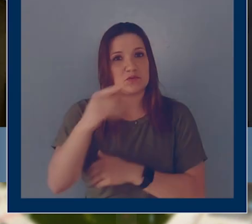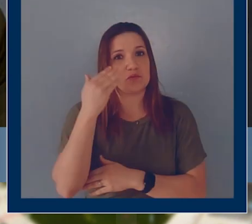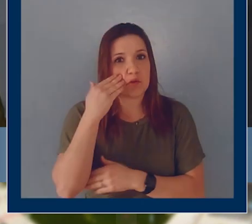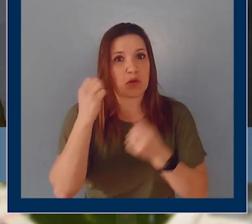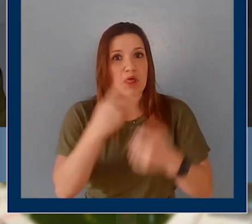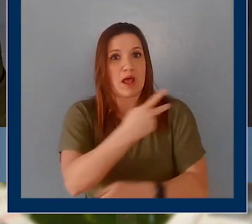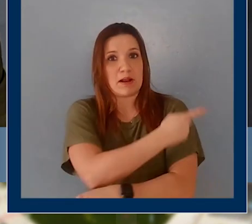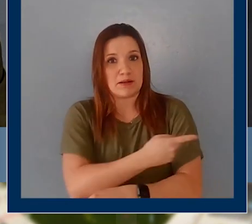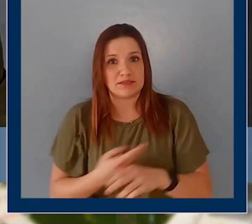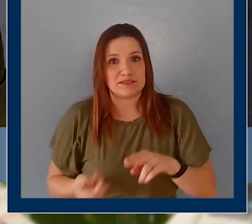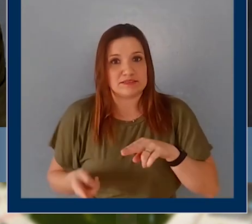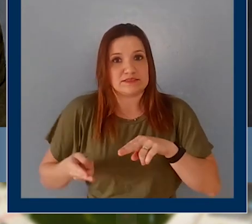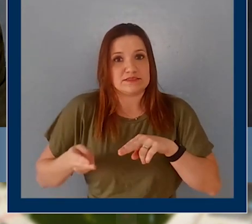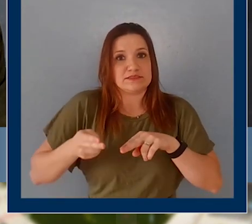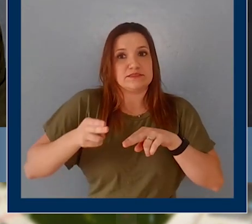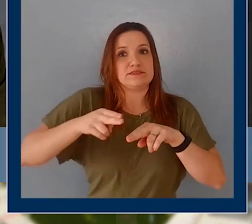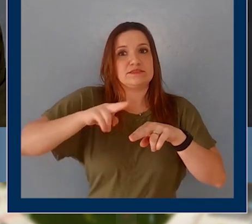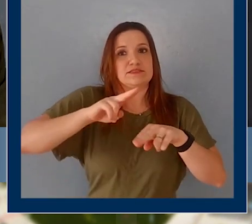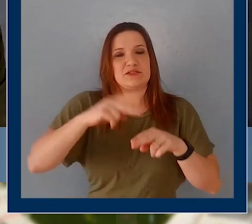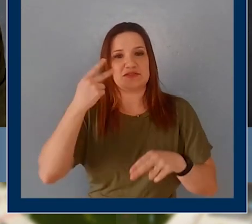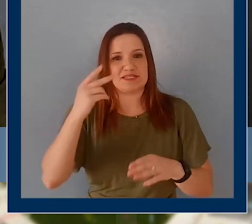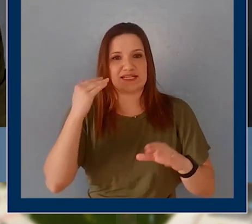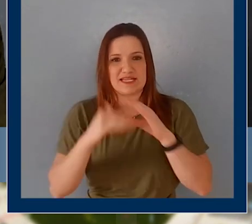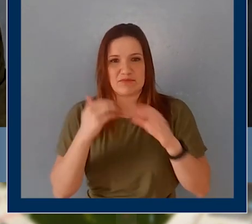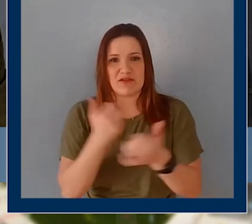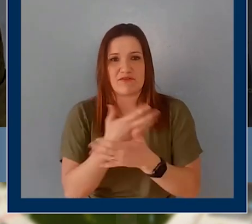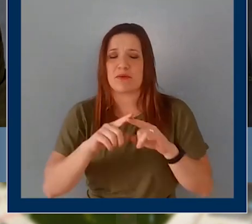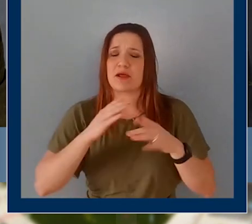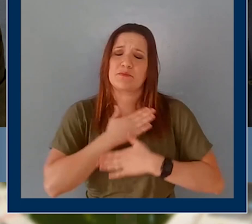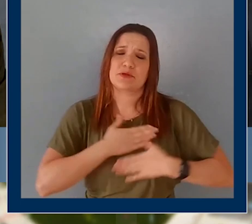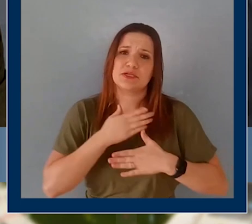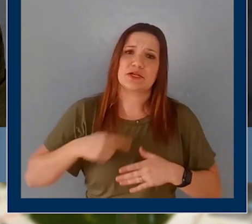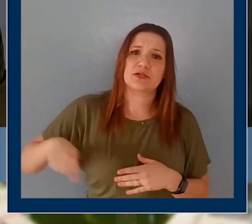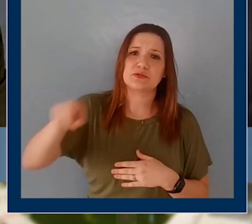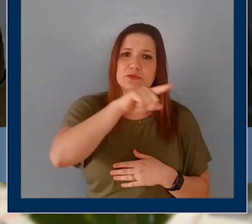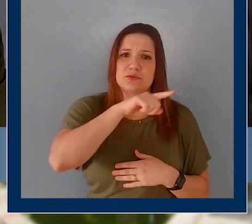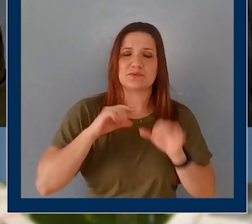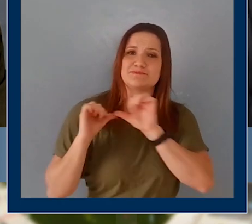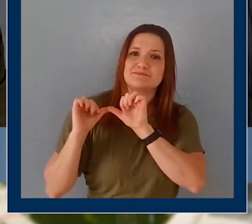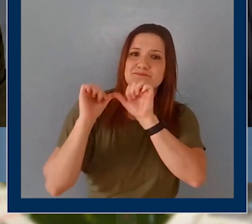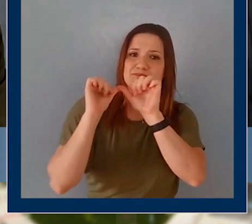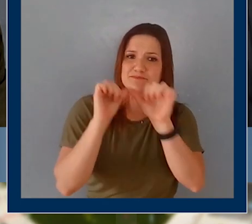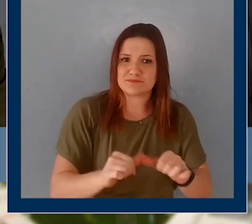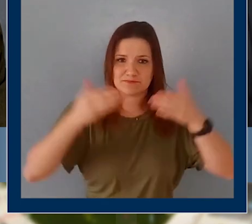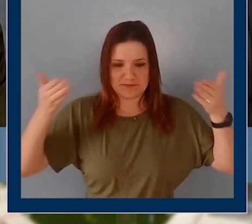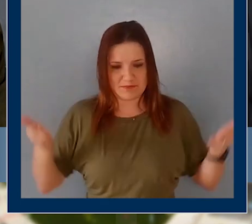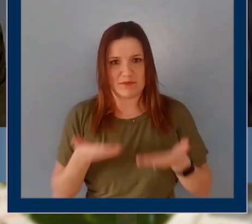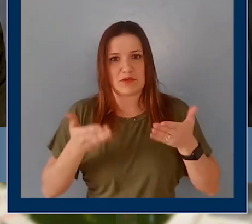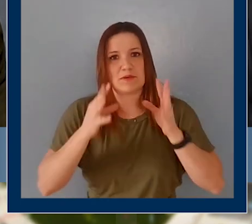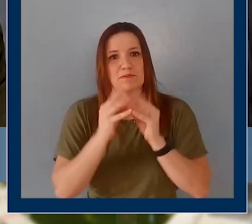Hello and welcome to all of our Kauai Delta advisory groups and ambassadors and our foundation board members who've joined us